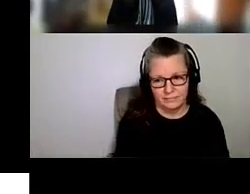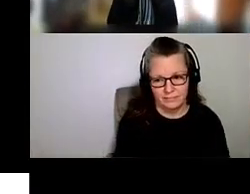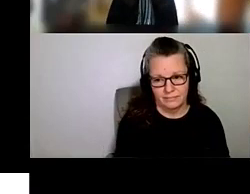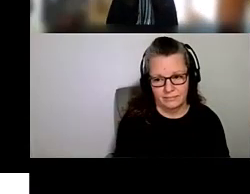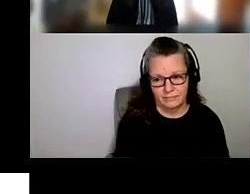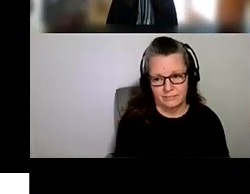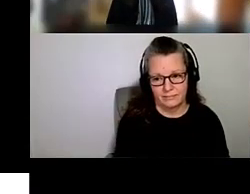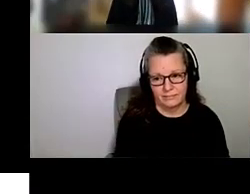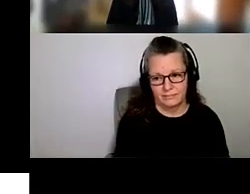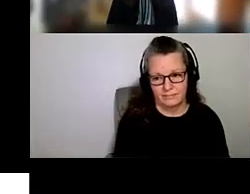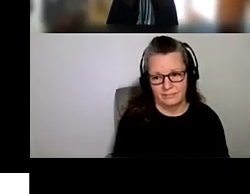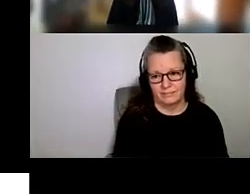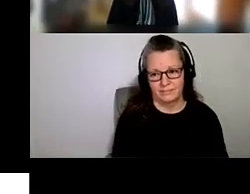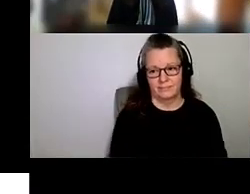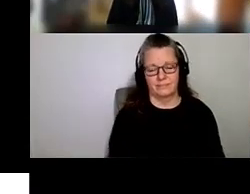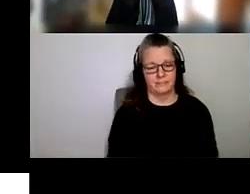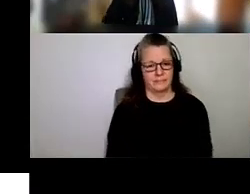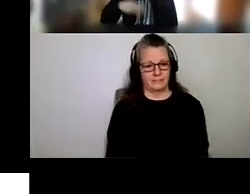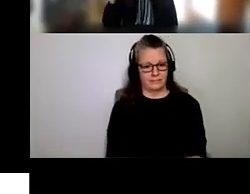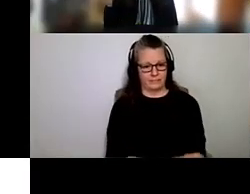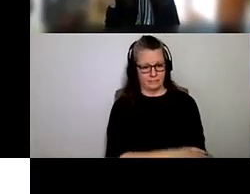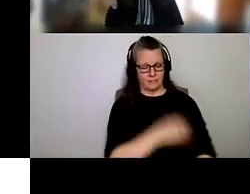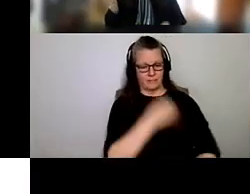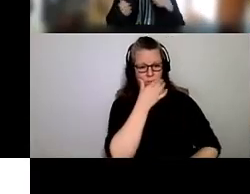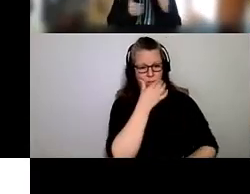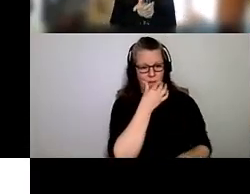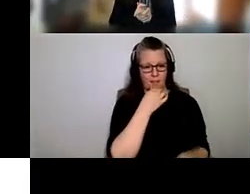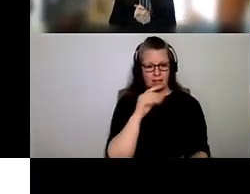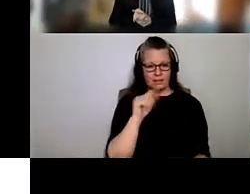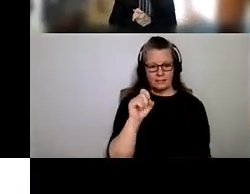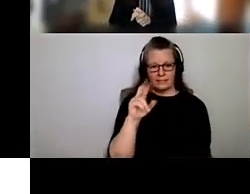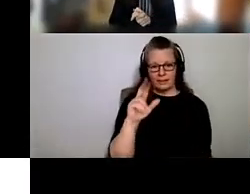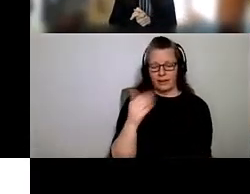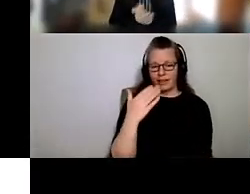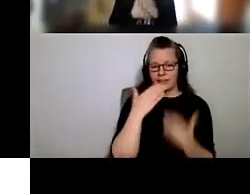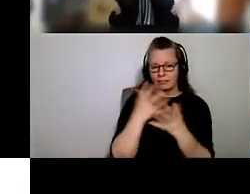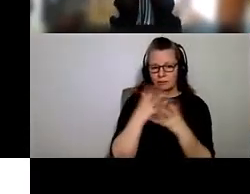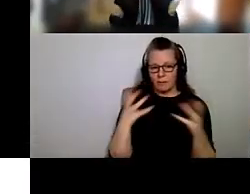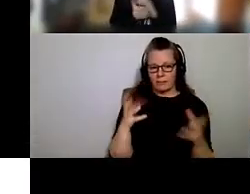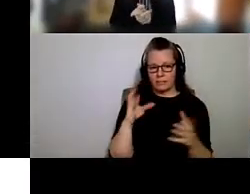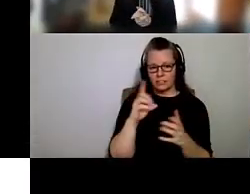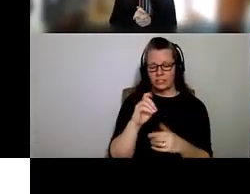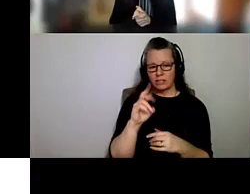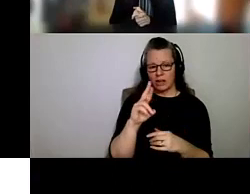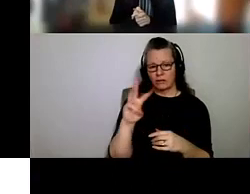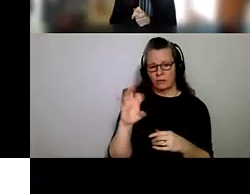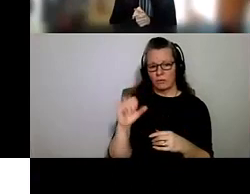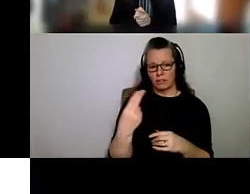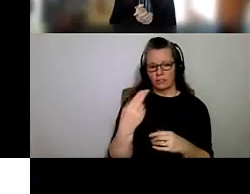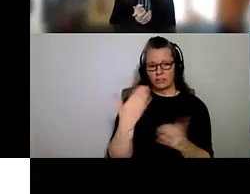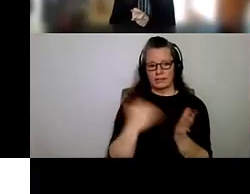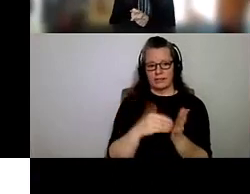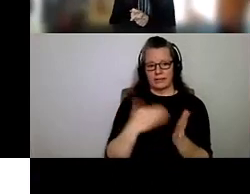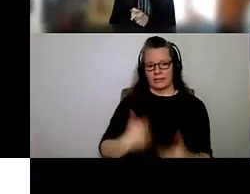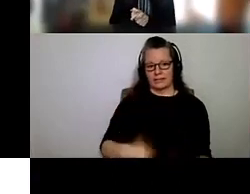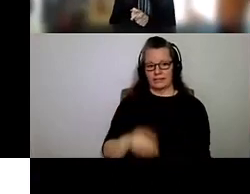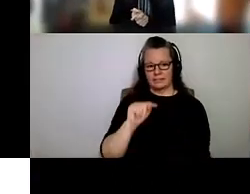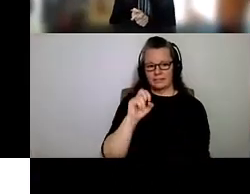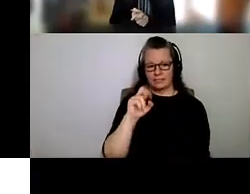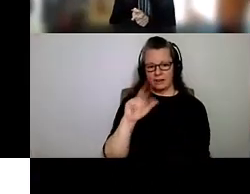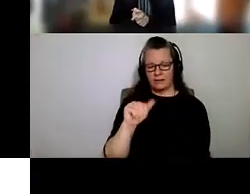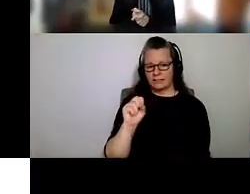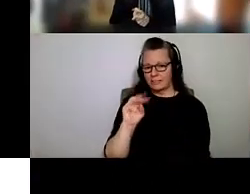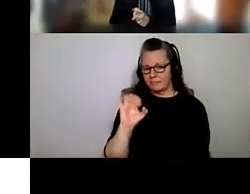So thank you so much, Trevor. And thank you, Dr. Walls. Good morning, everyone. Again, my name is Tara Smith. I'm the Primary Care